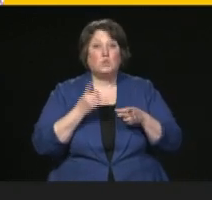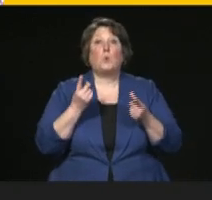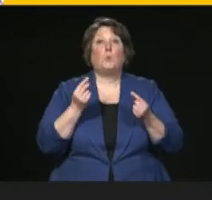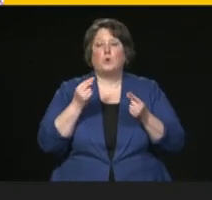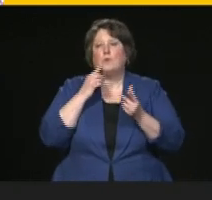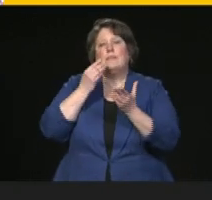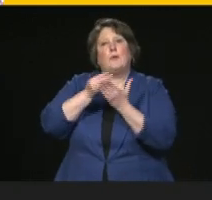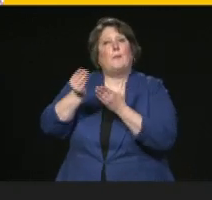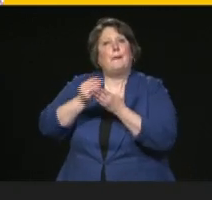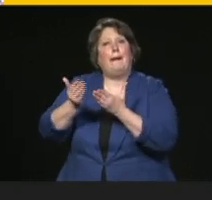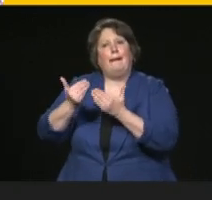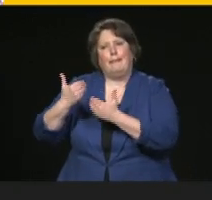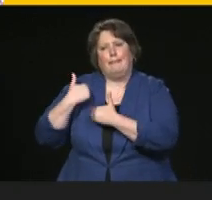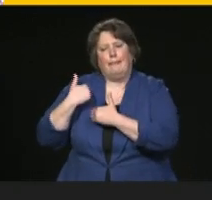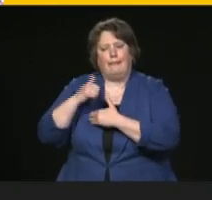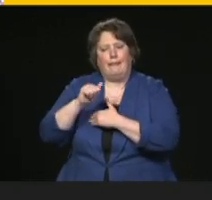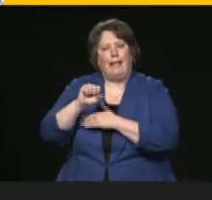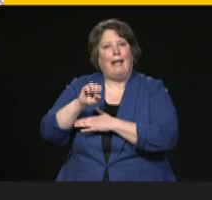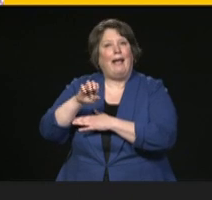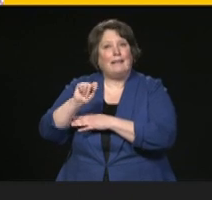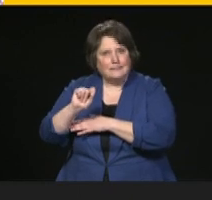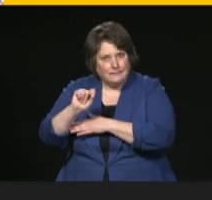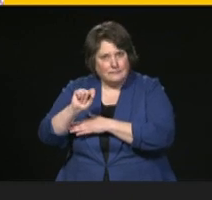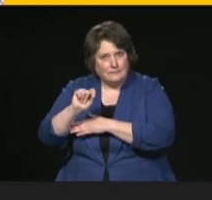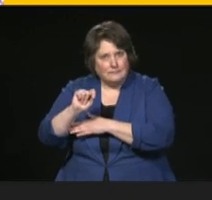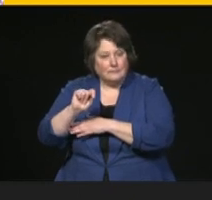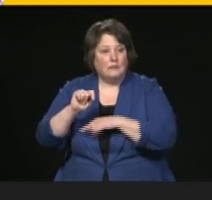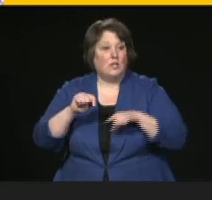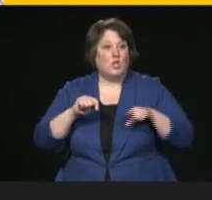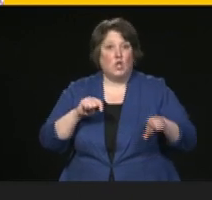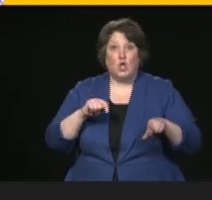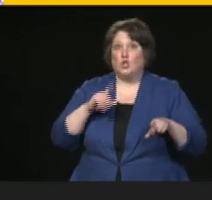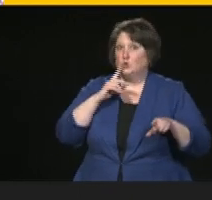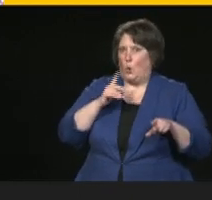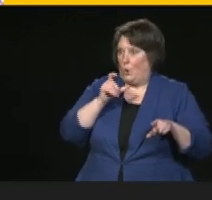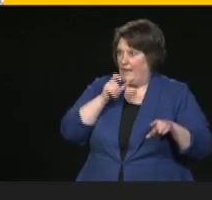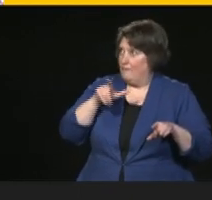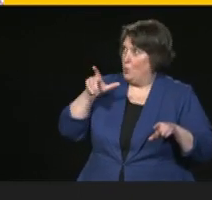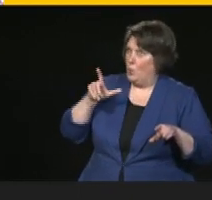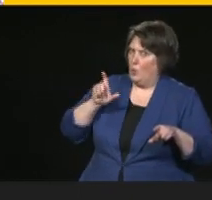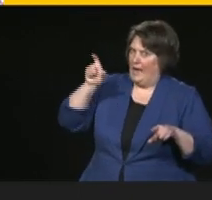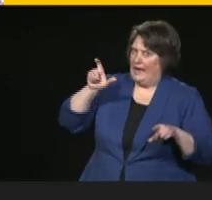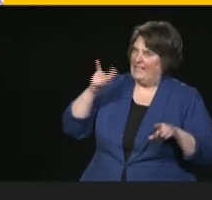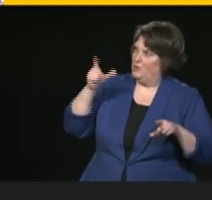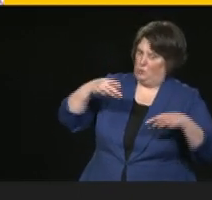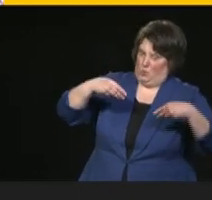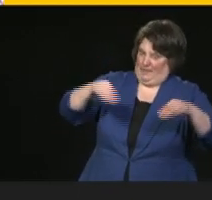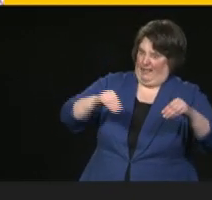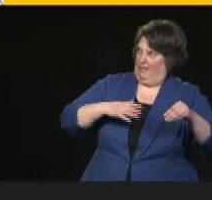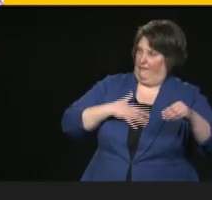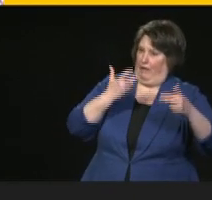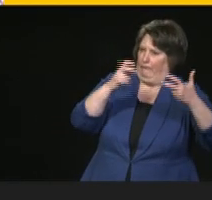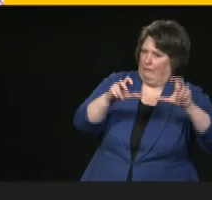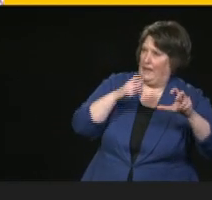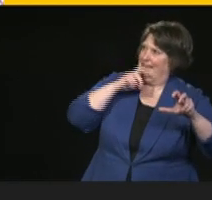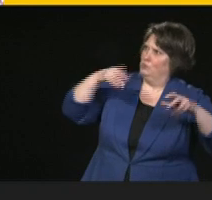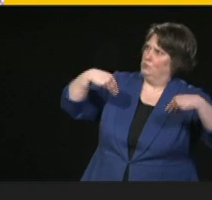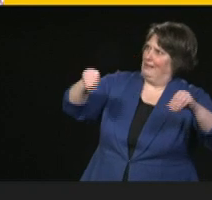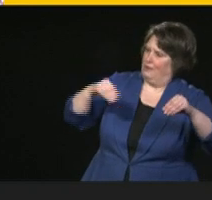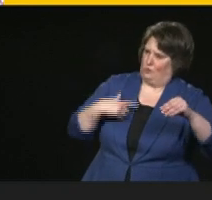the liquidity that they need. And already, these actions have increased the Bank of Canada's balance sheet by